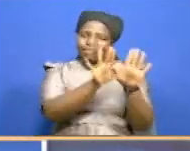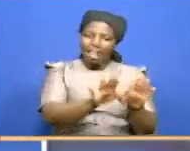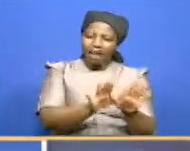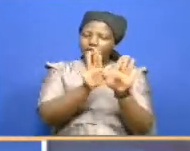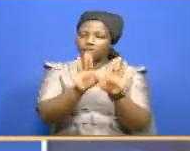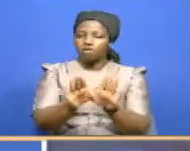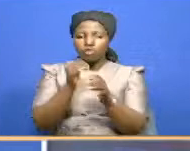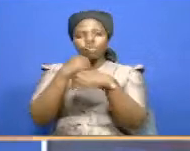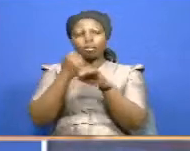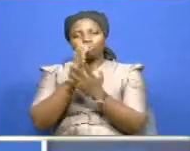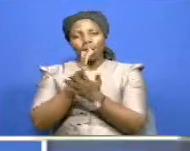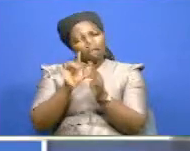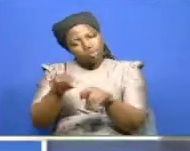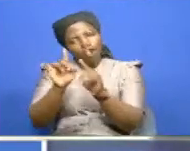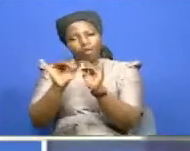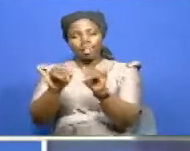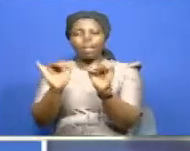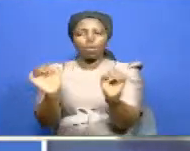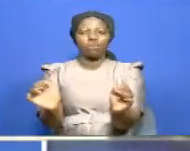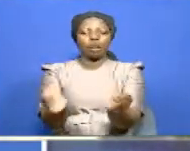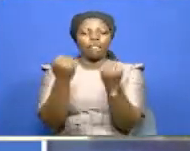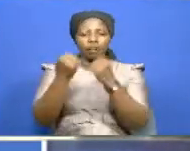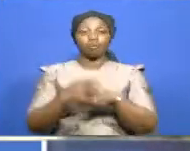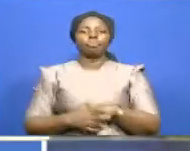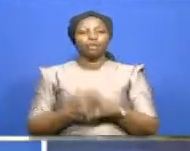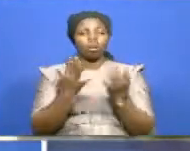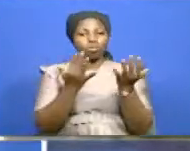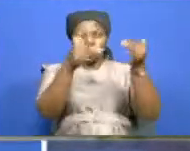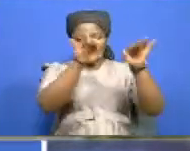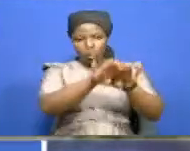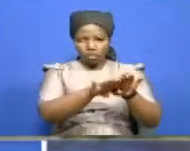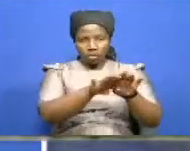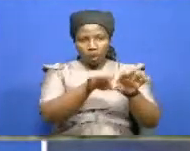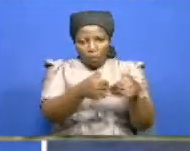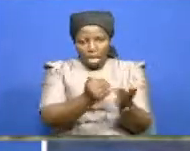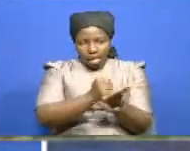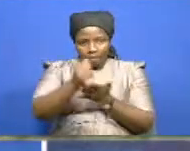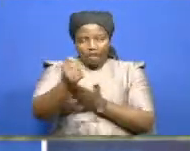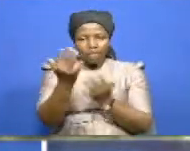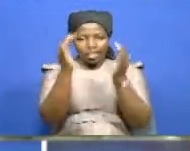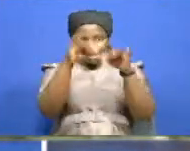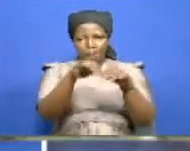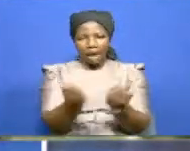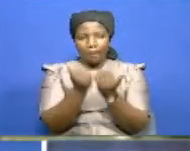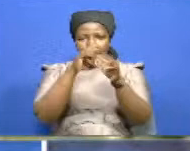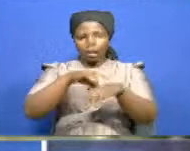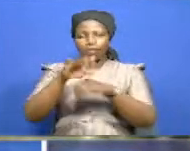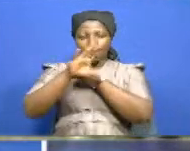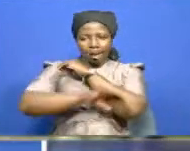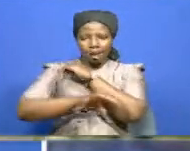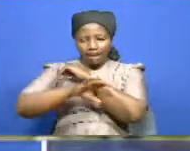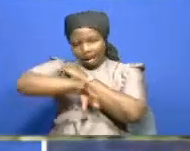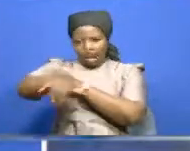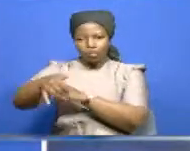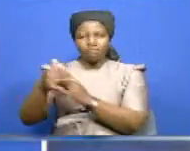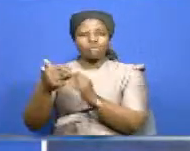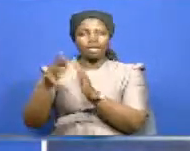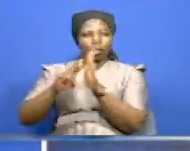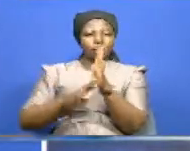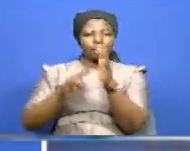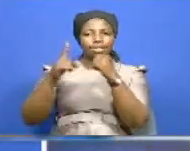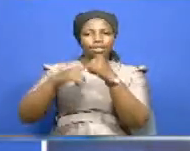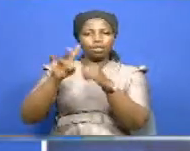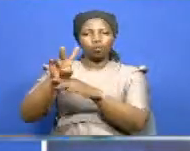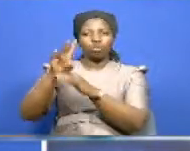tuishi katika hali nzuri. The closure of the Assembly came as the county recorded 62 new cases in the last 24 hours, with